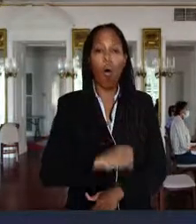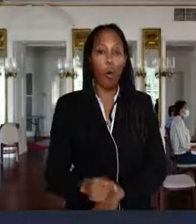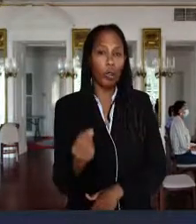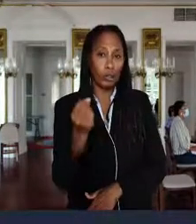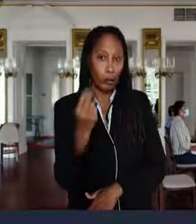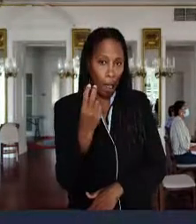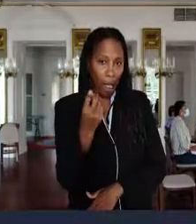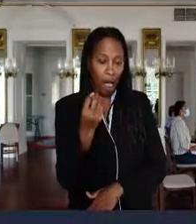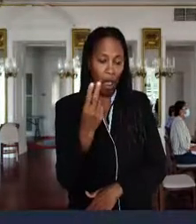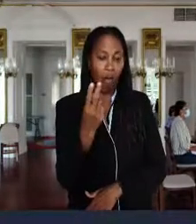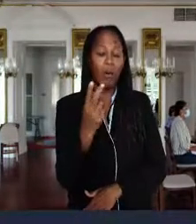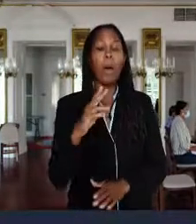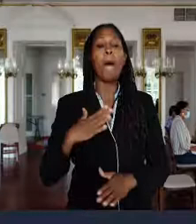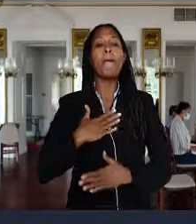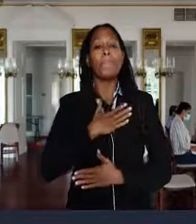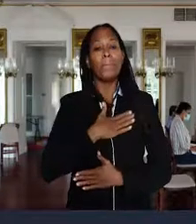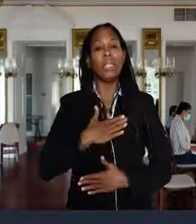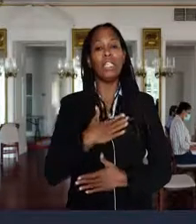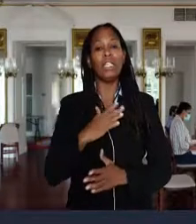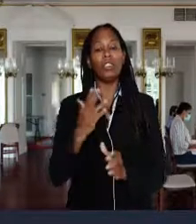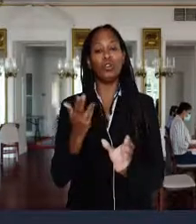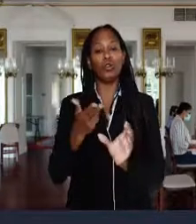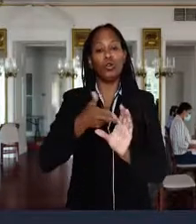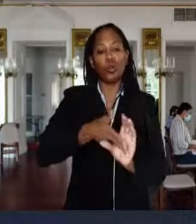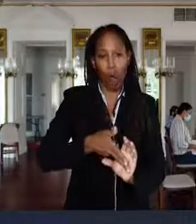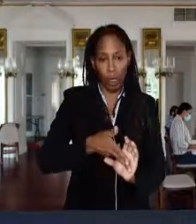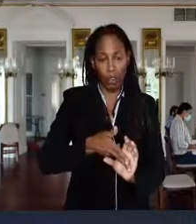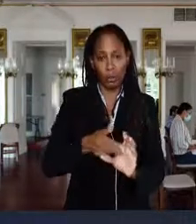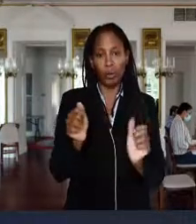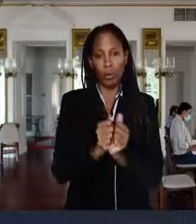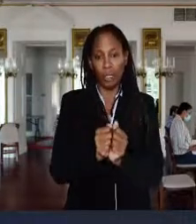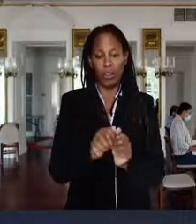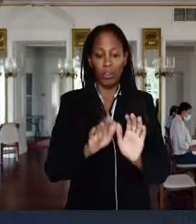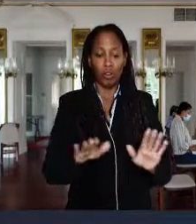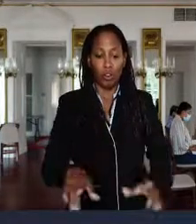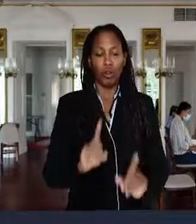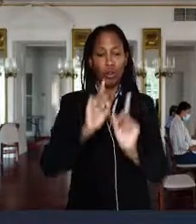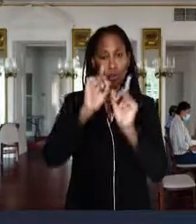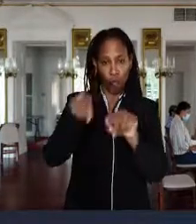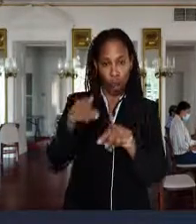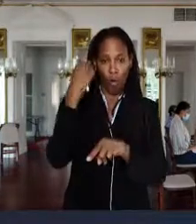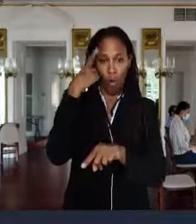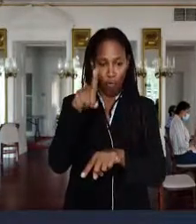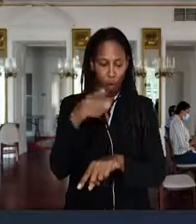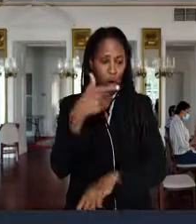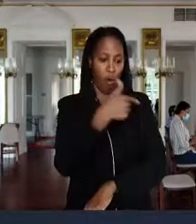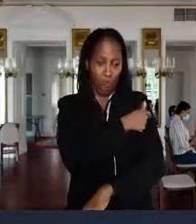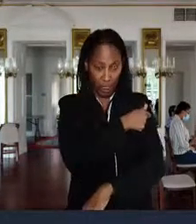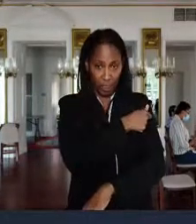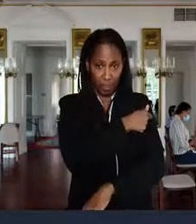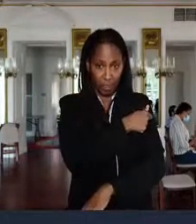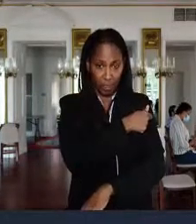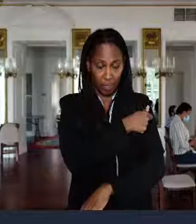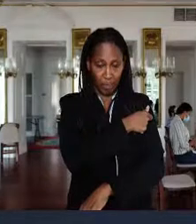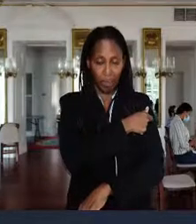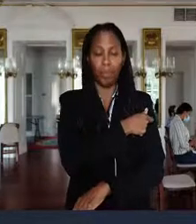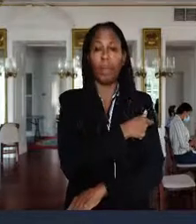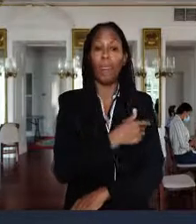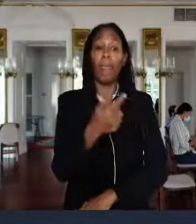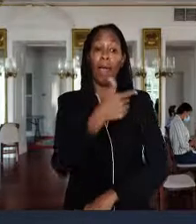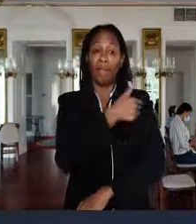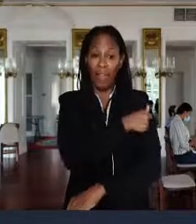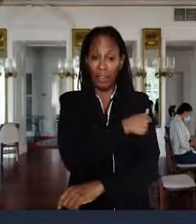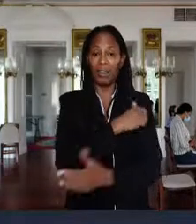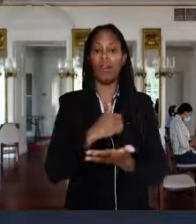to their vaccination visit and bring an ID for both the minor and the parent or guardian. Not only does being vaccinated keep